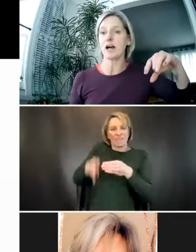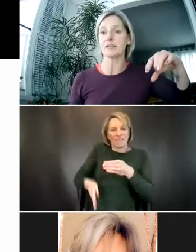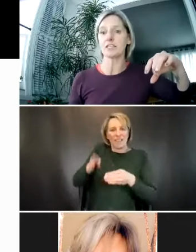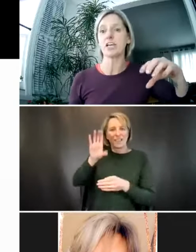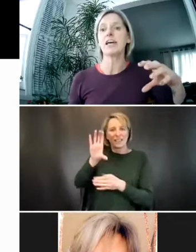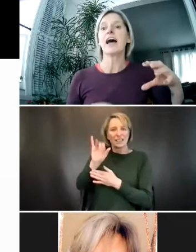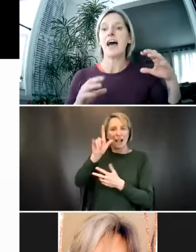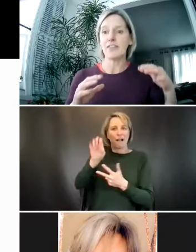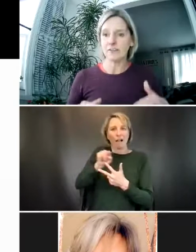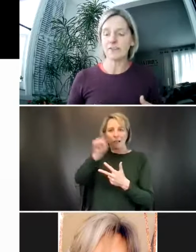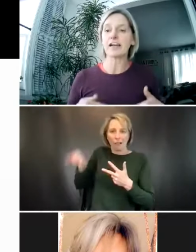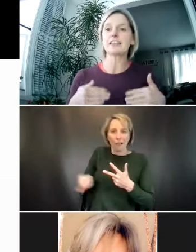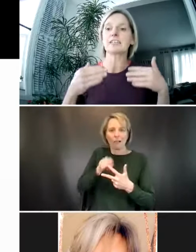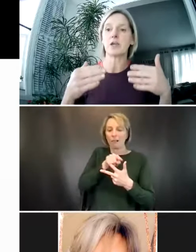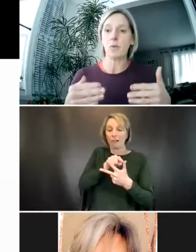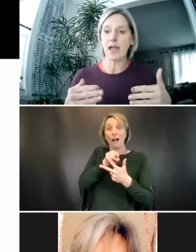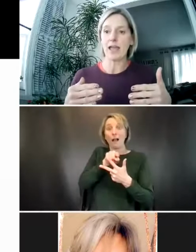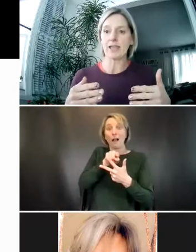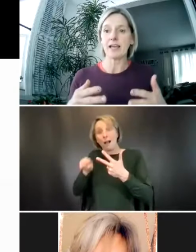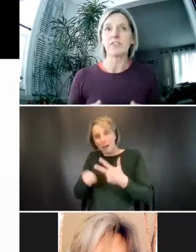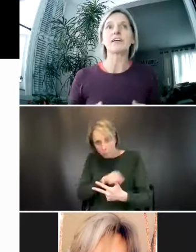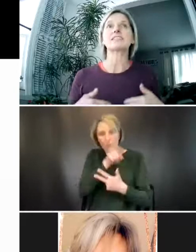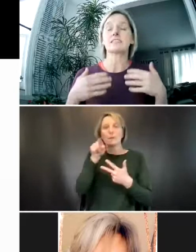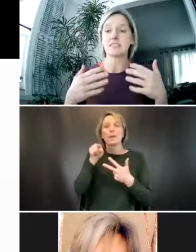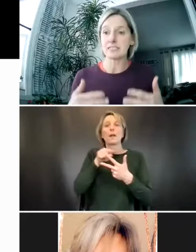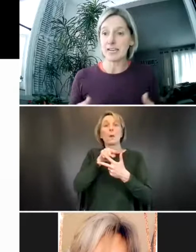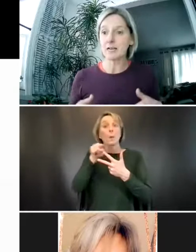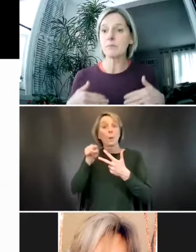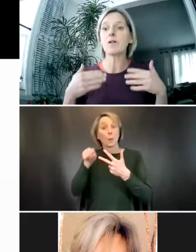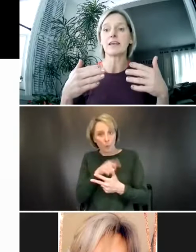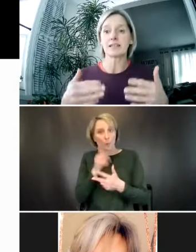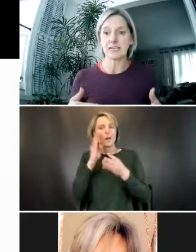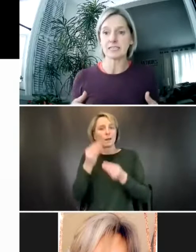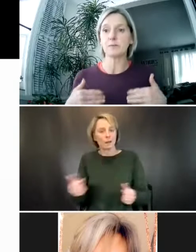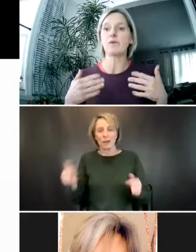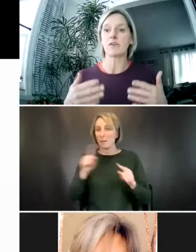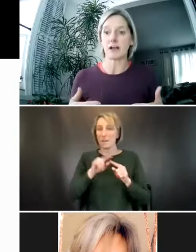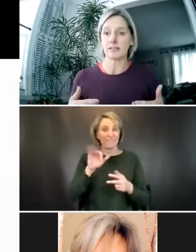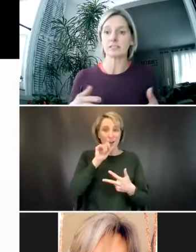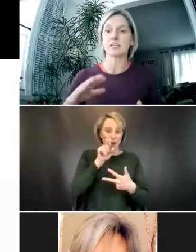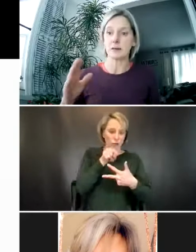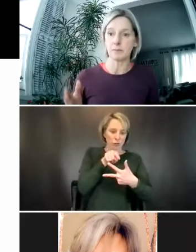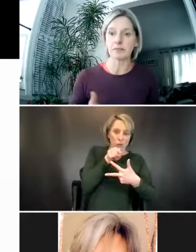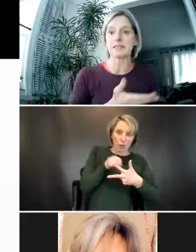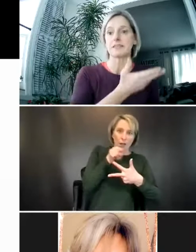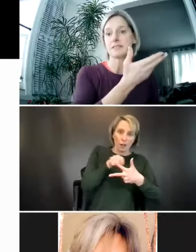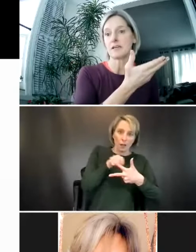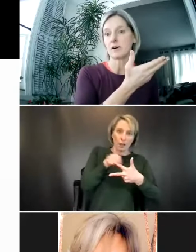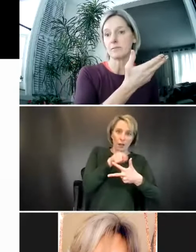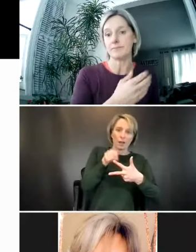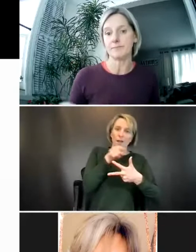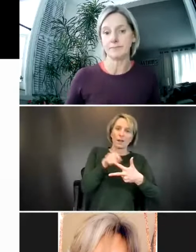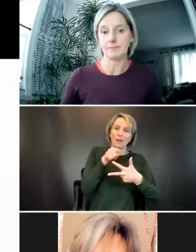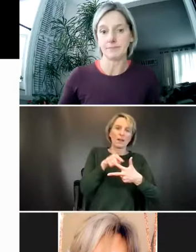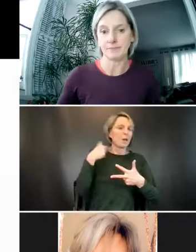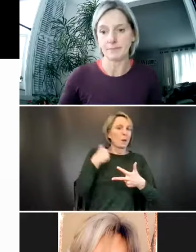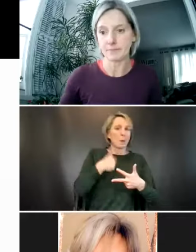to acknowledge and then find a way that's sustainable and accessible for us to complete the